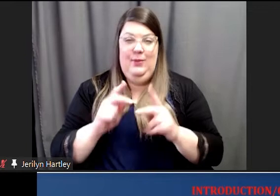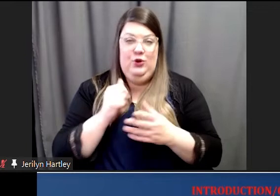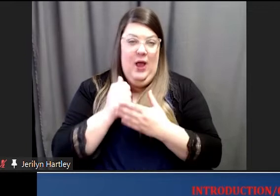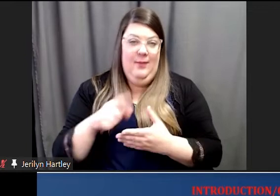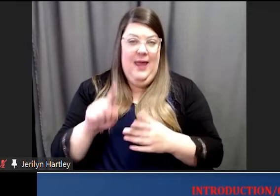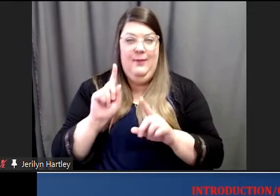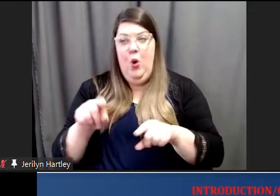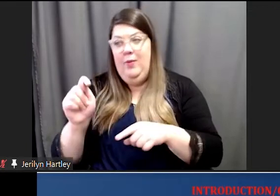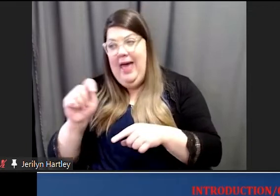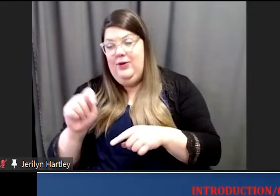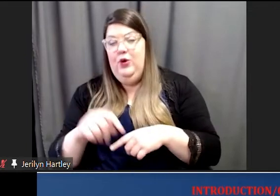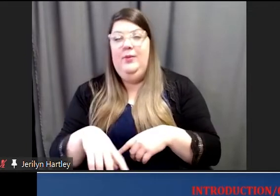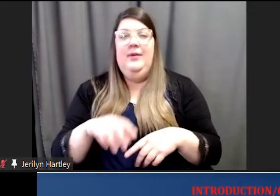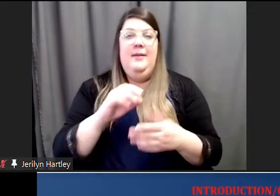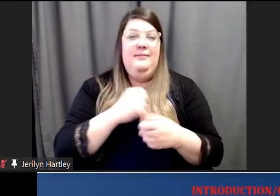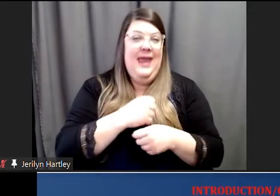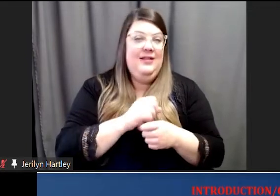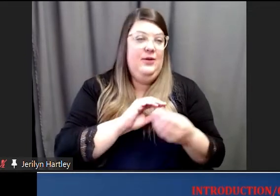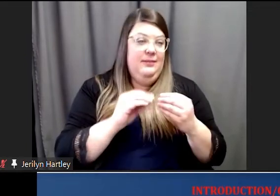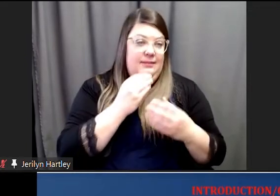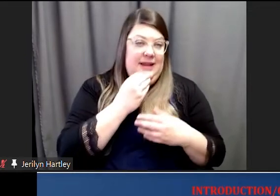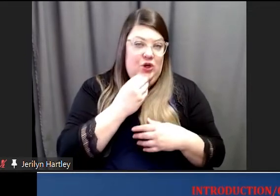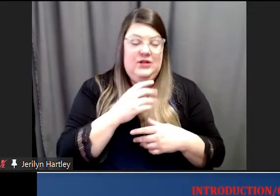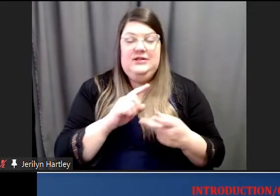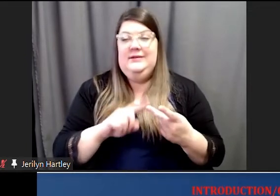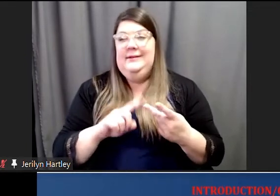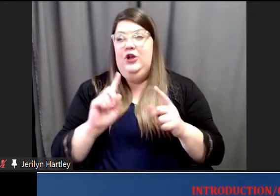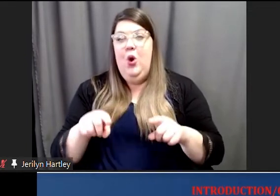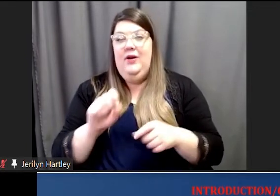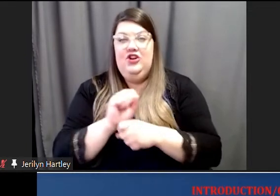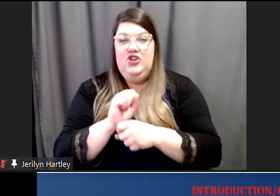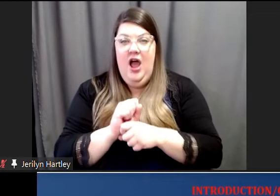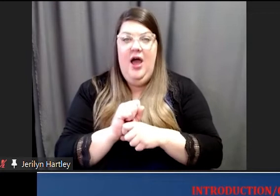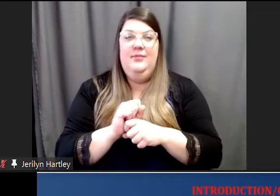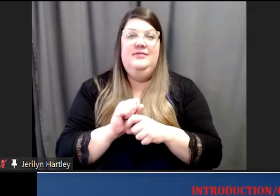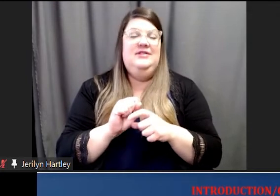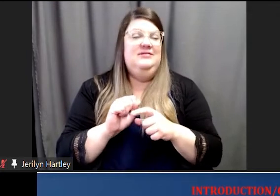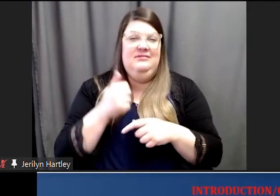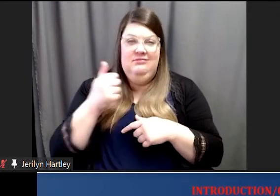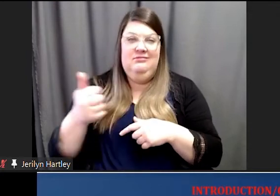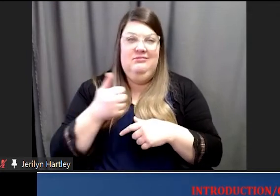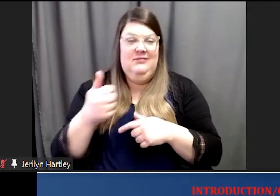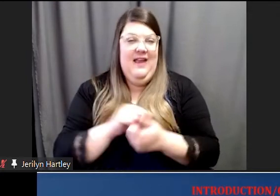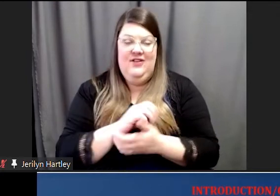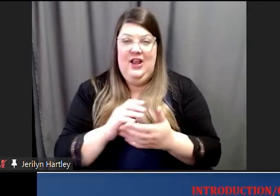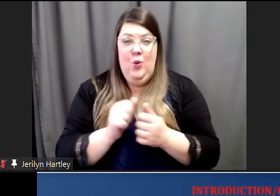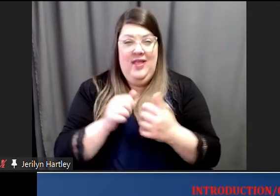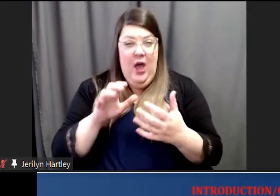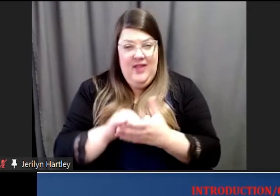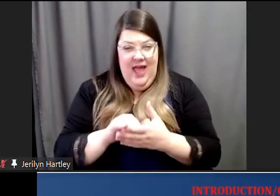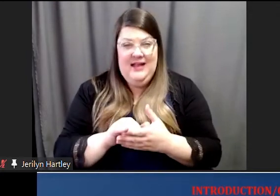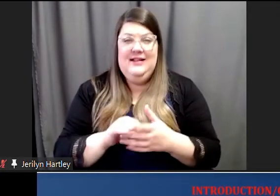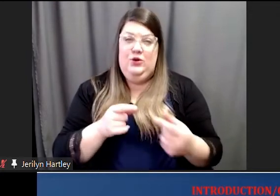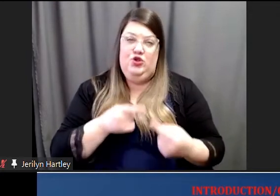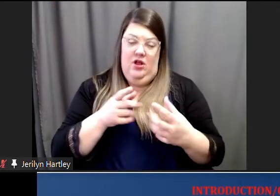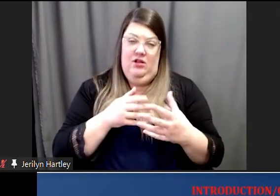bathroom, help them make their meals, help them get to their jobs, help them get to their friends and stuff like that. And without that, they would struggle a lot. But